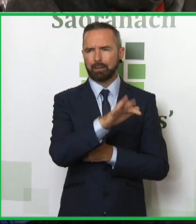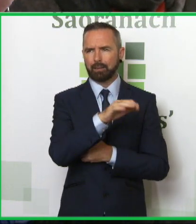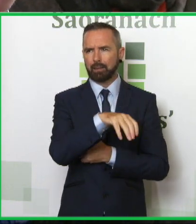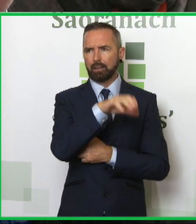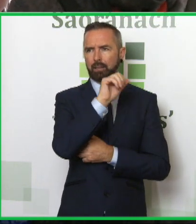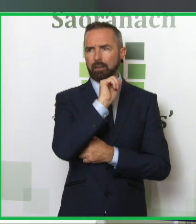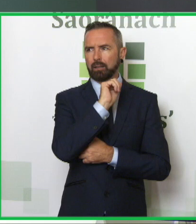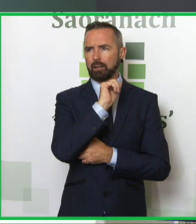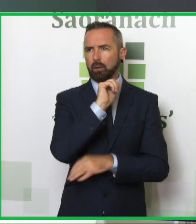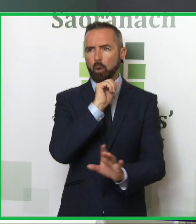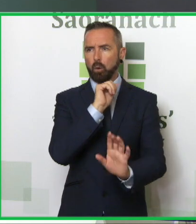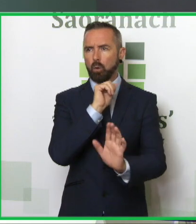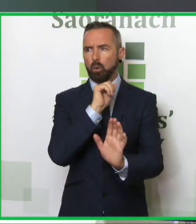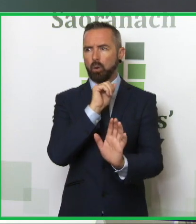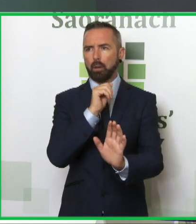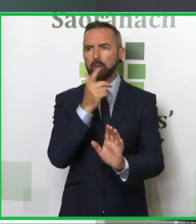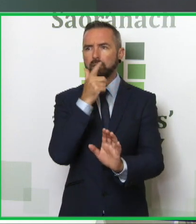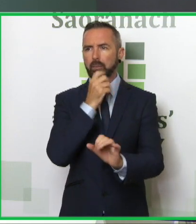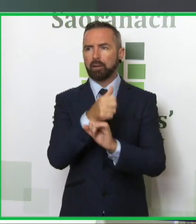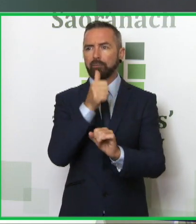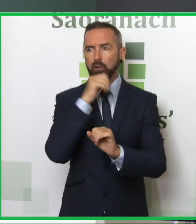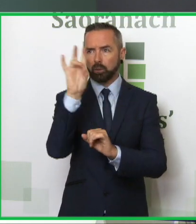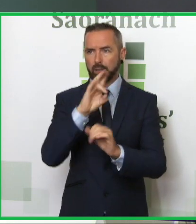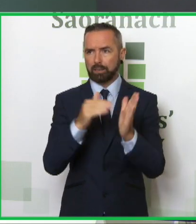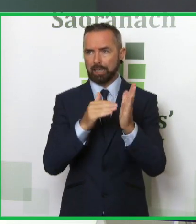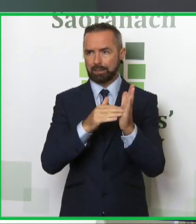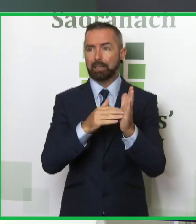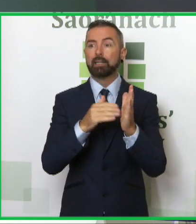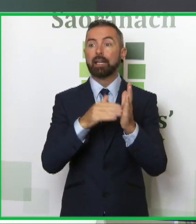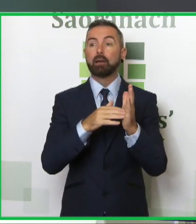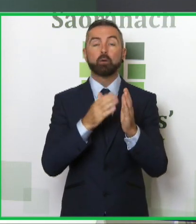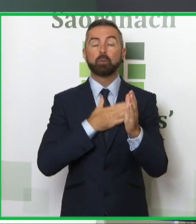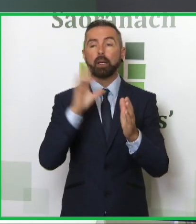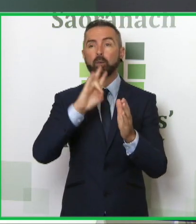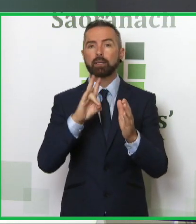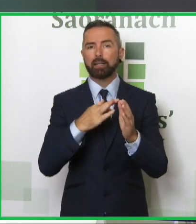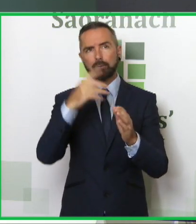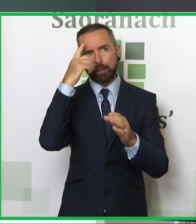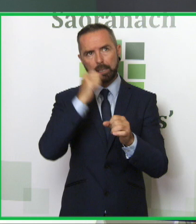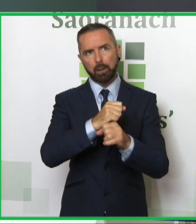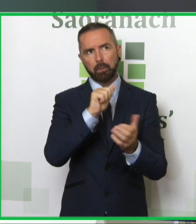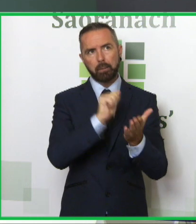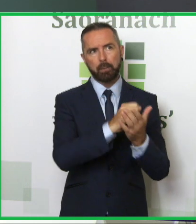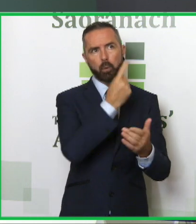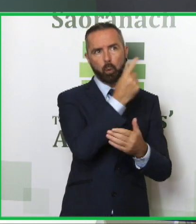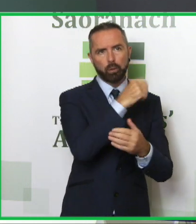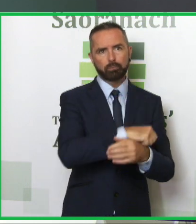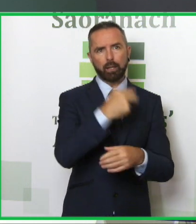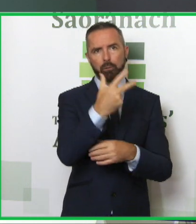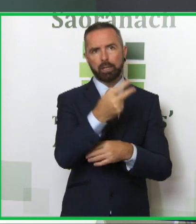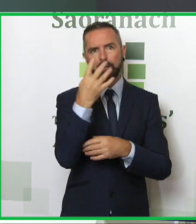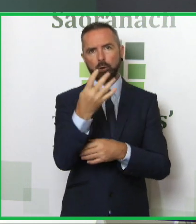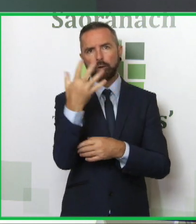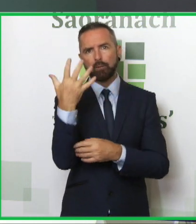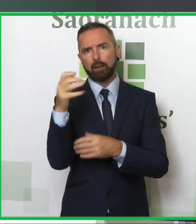talking about this very first question that you're voting on now. Yeah, and so my question is, if we're thinking about the other